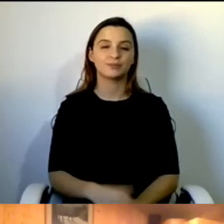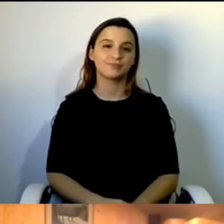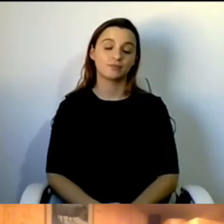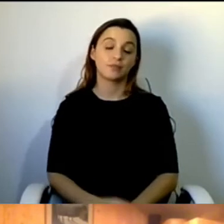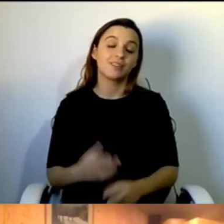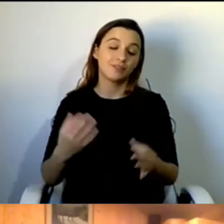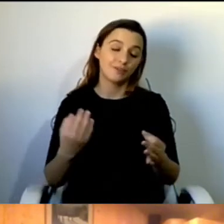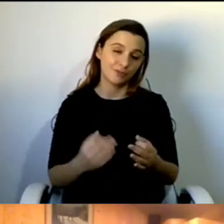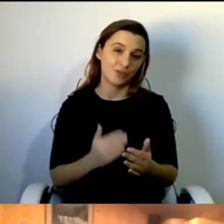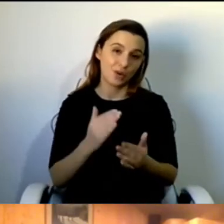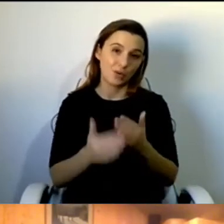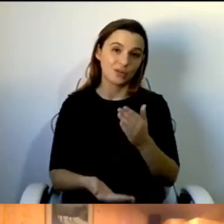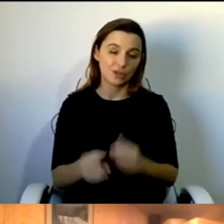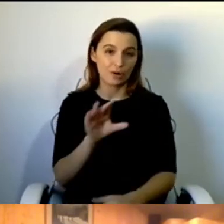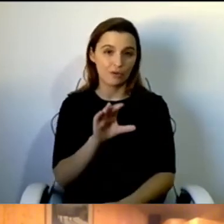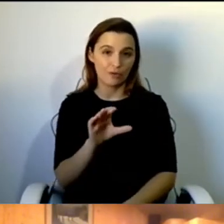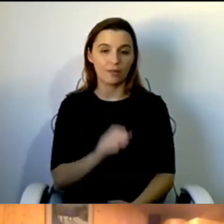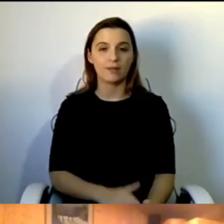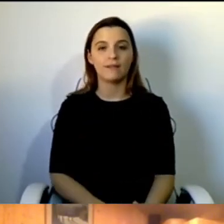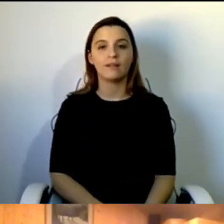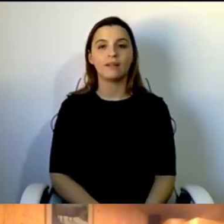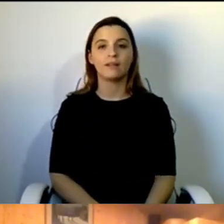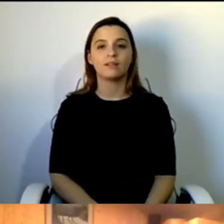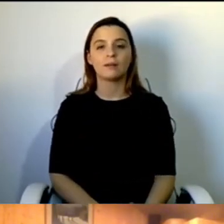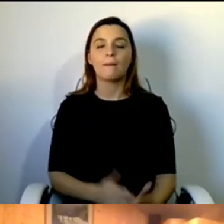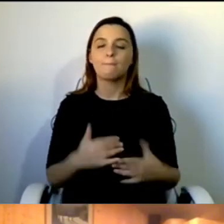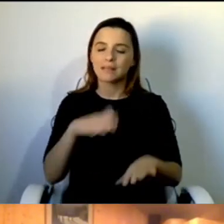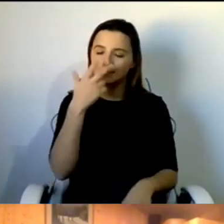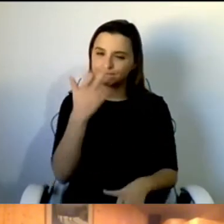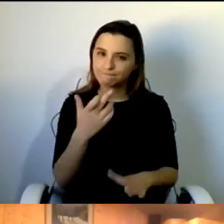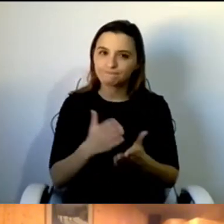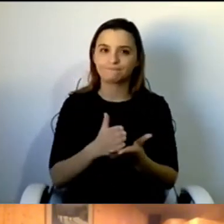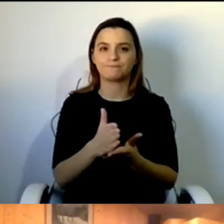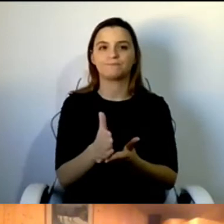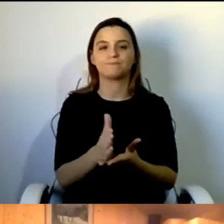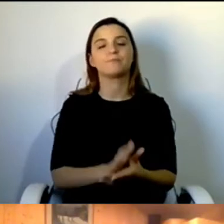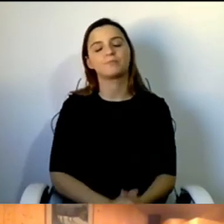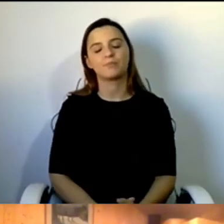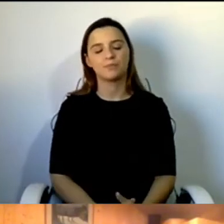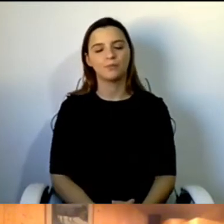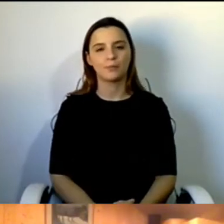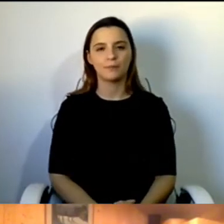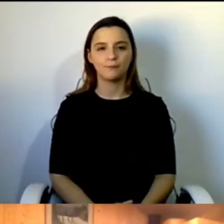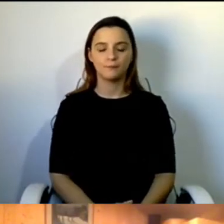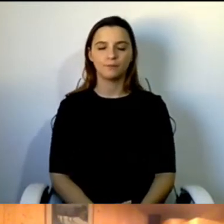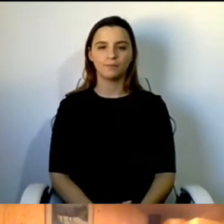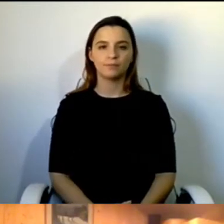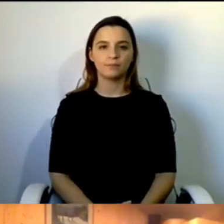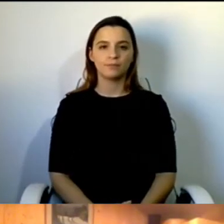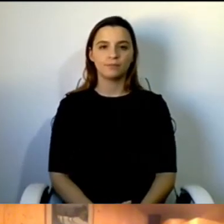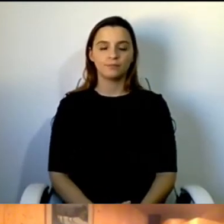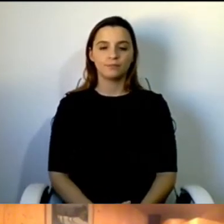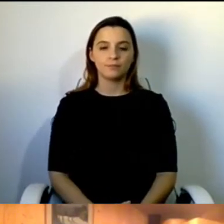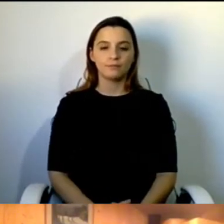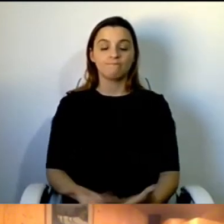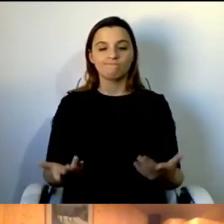It's still flimsy like that. Different political kind of lenience or ideologies view